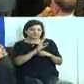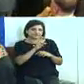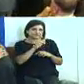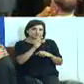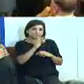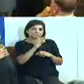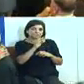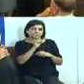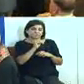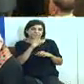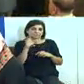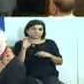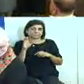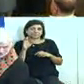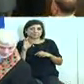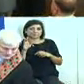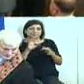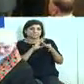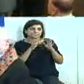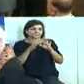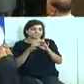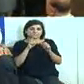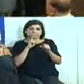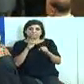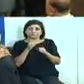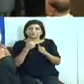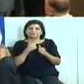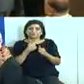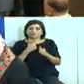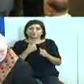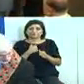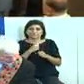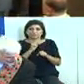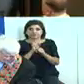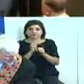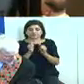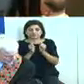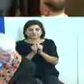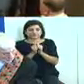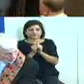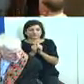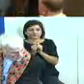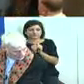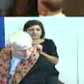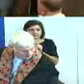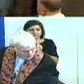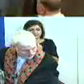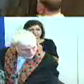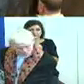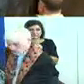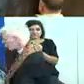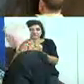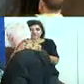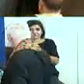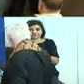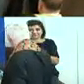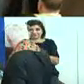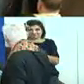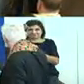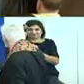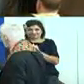network and commit myself to work with you to build our network and bless our network as, and do the work that we need to